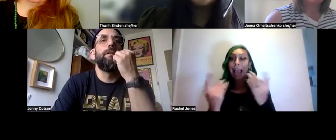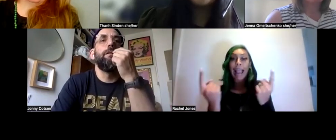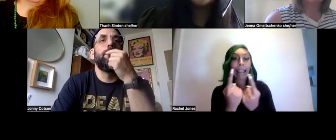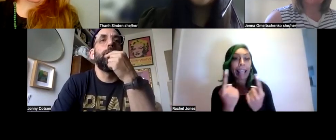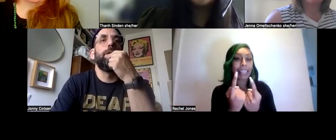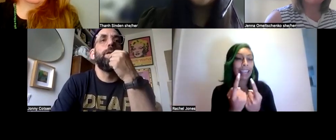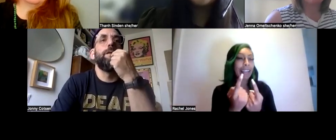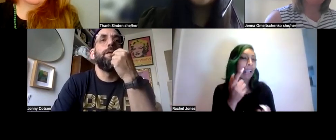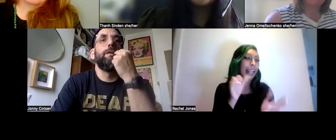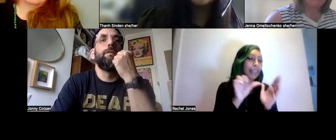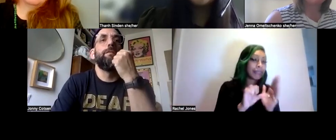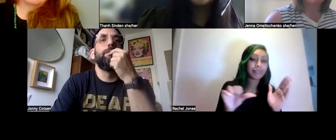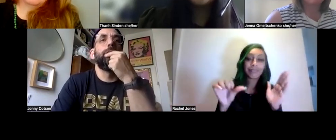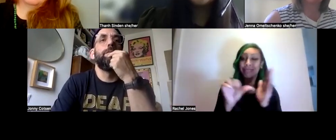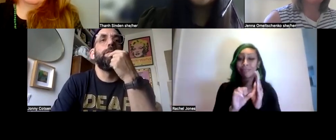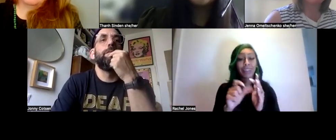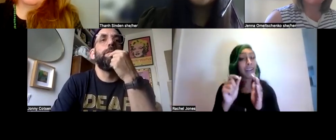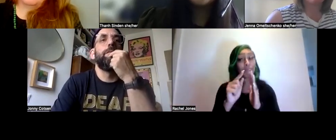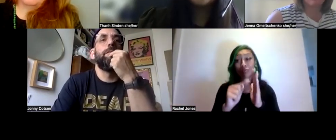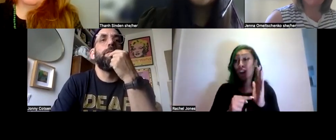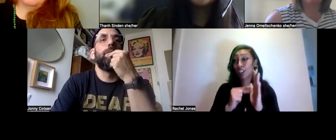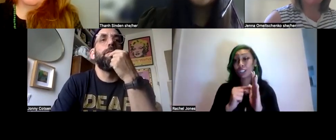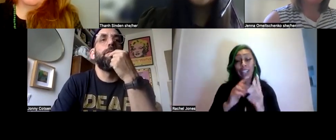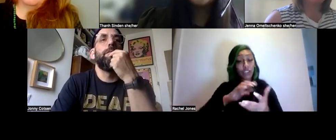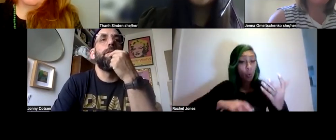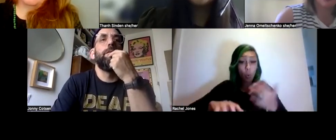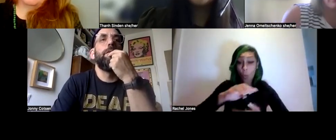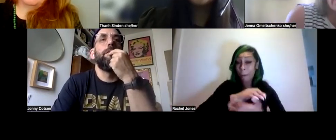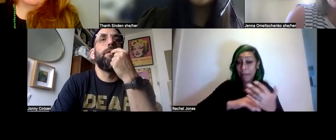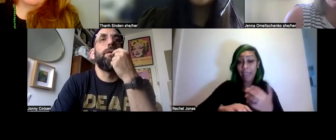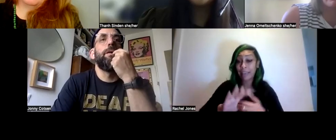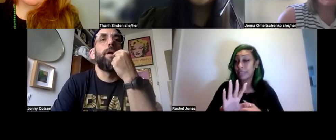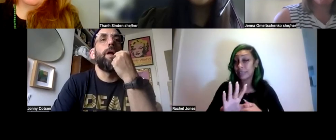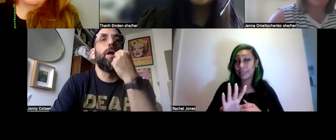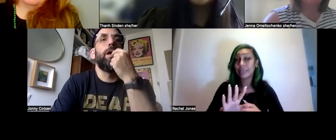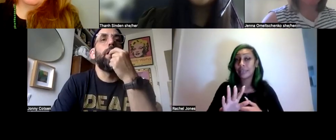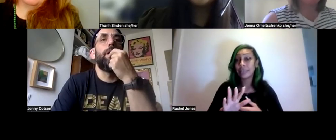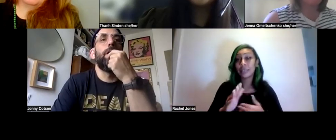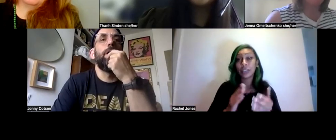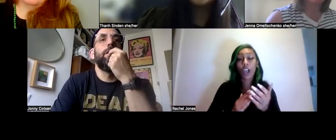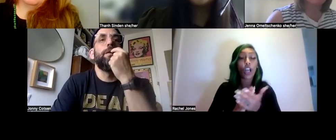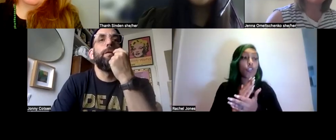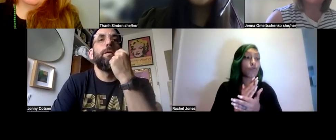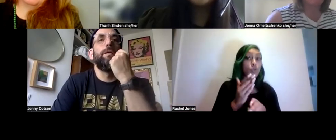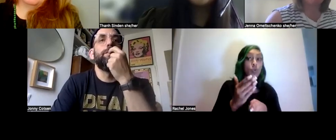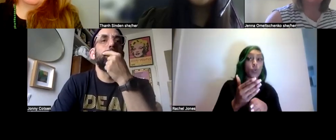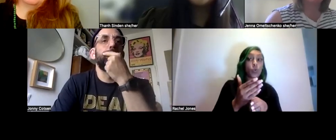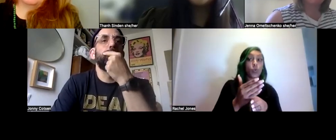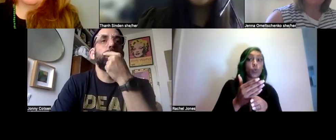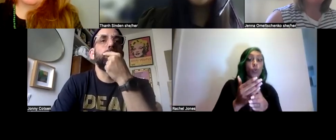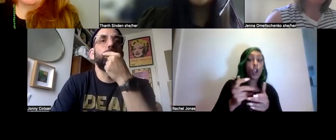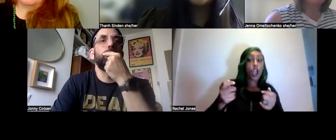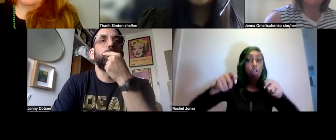you know, projects are complex, especially in you know, during and post-COVID times, things can get,